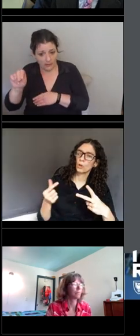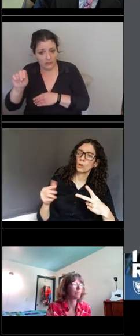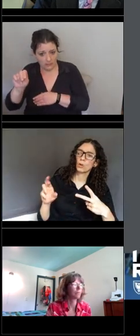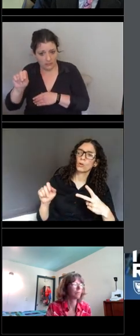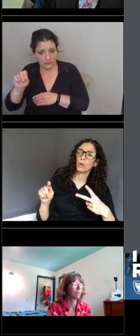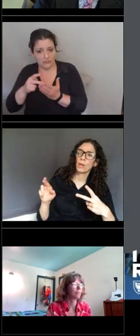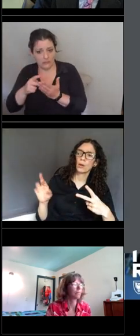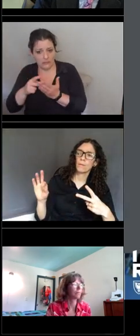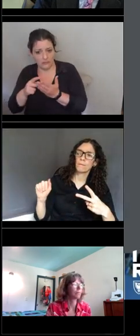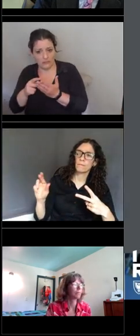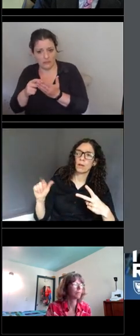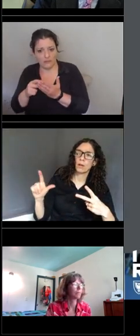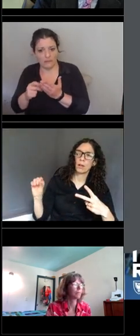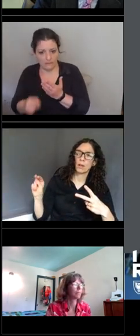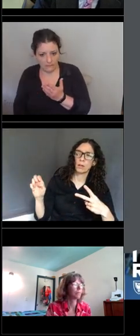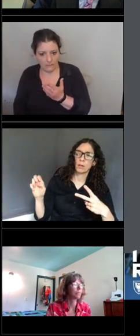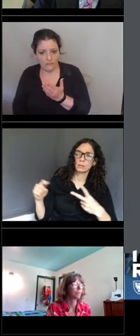So